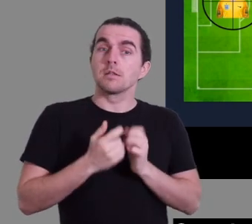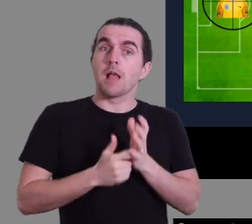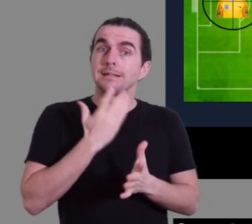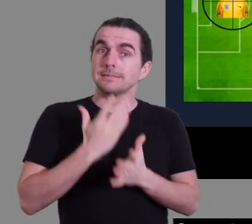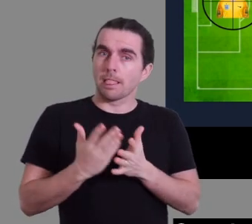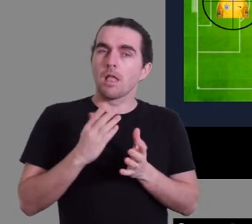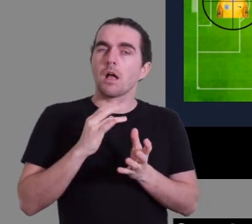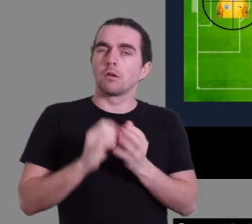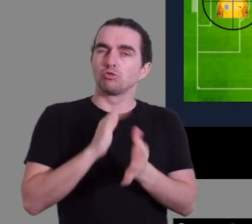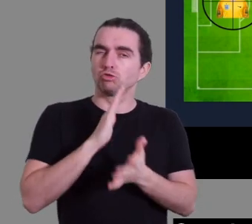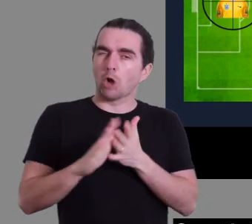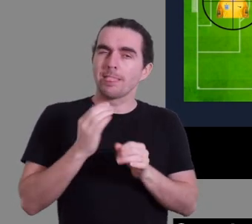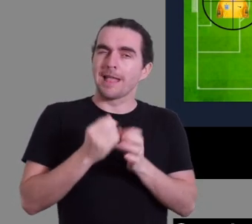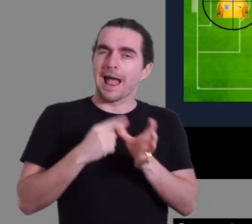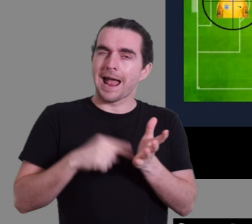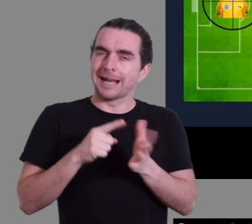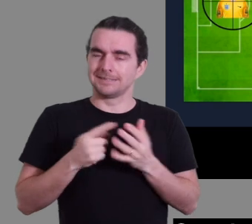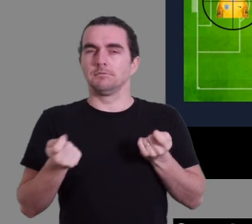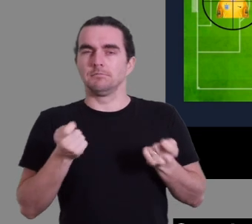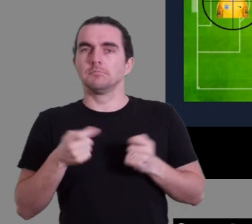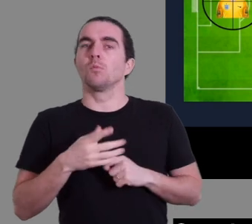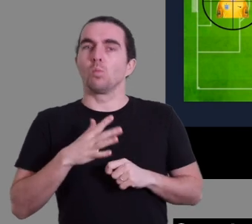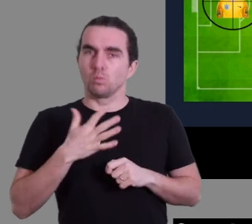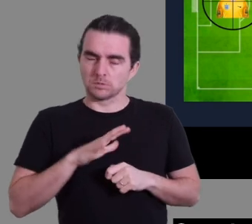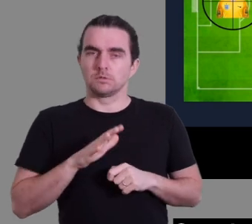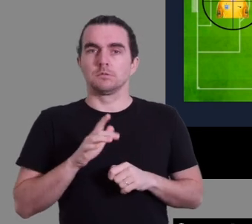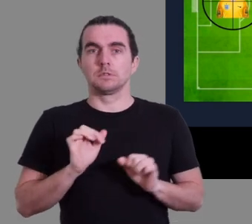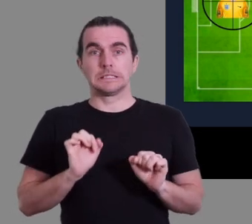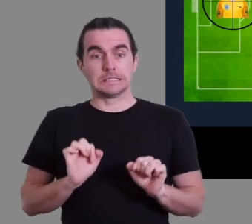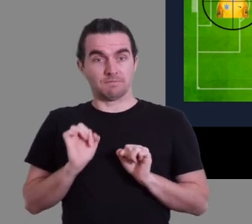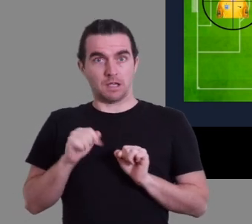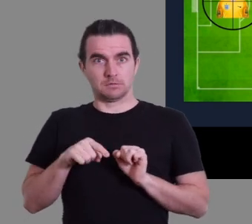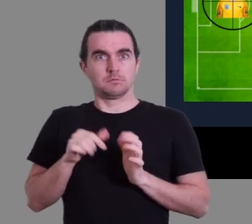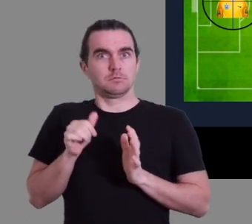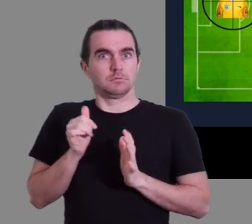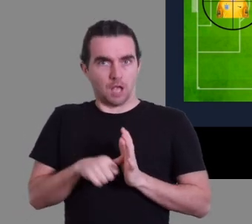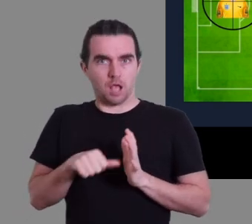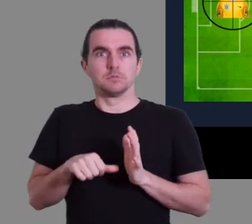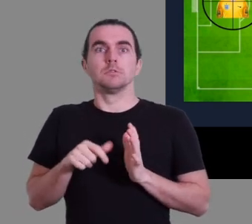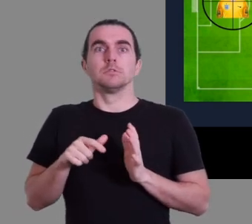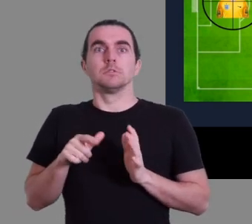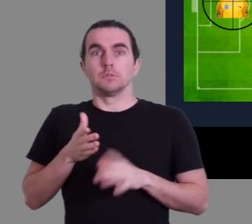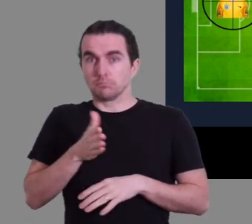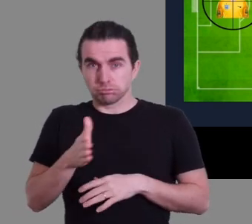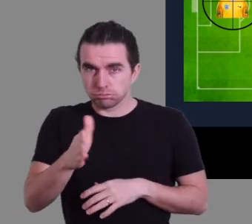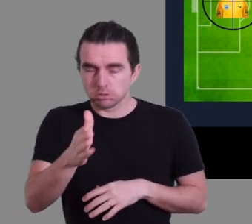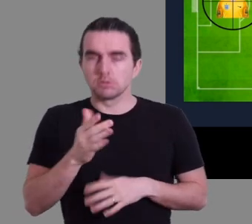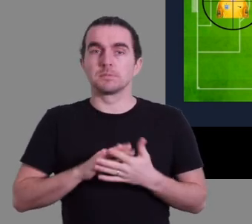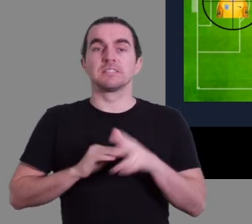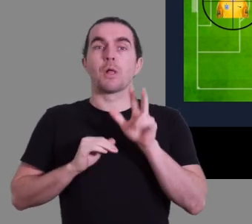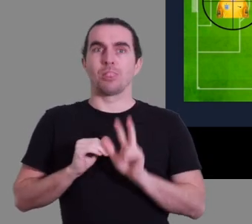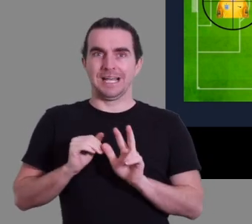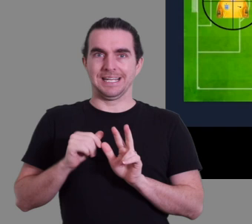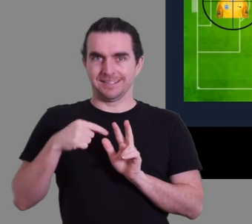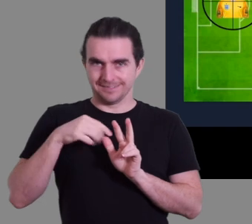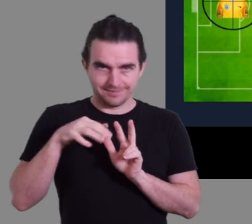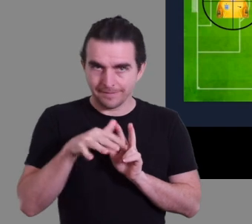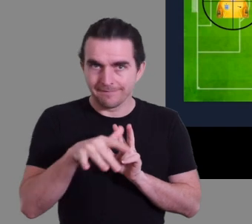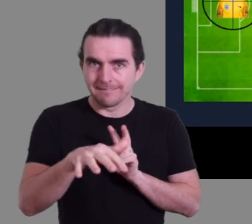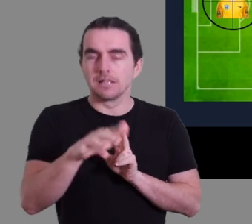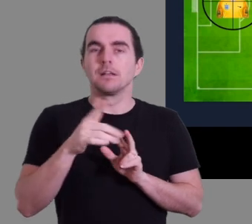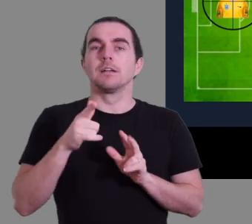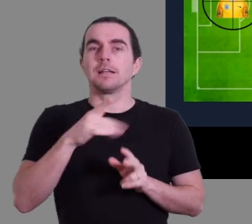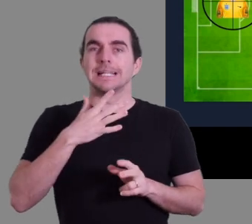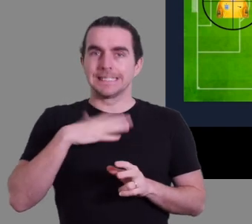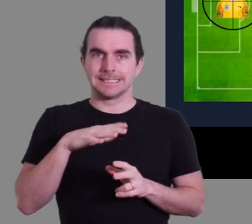Gareth Southgate really wanted to play out from the back, but then he played a 3 at the back, so that was different again. But